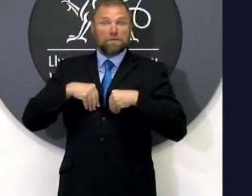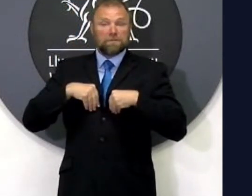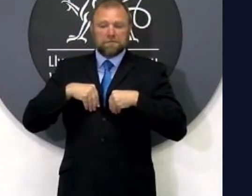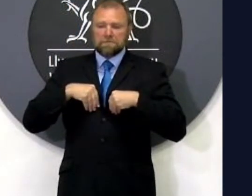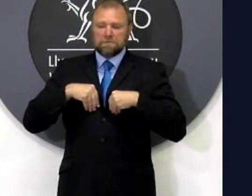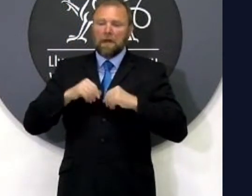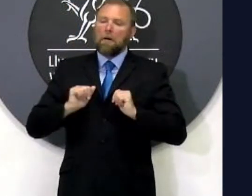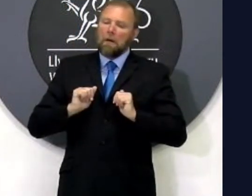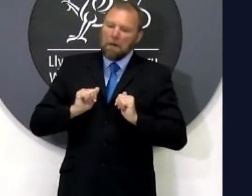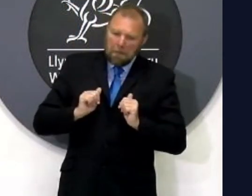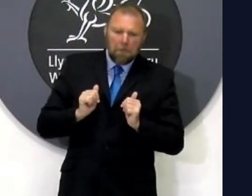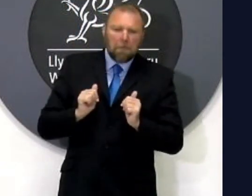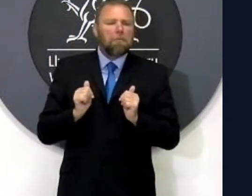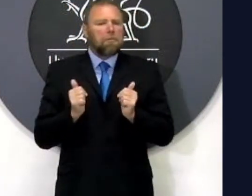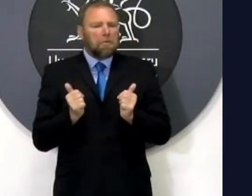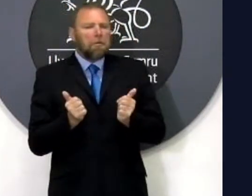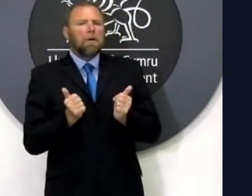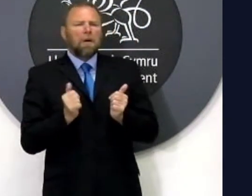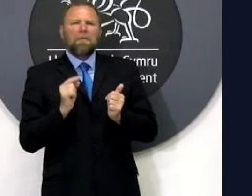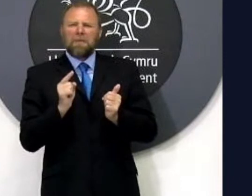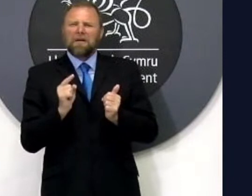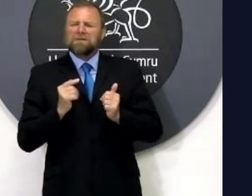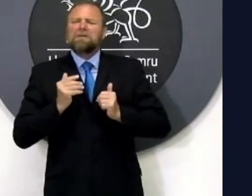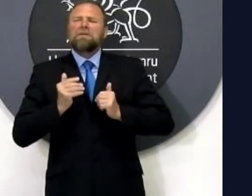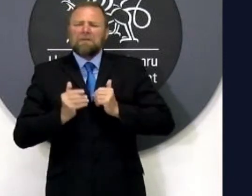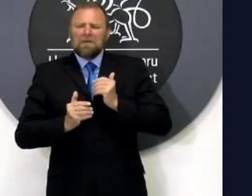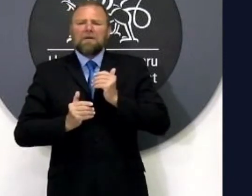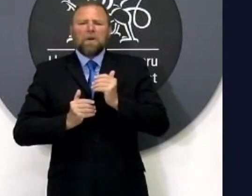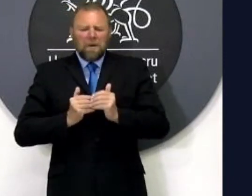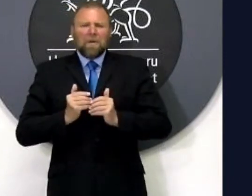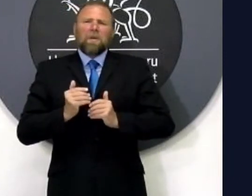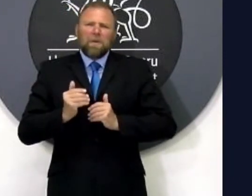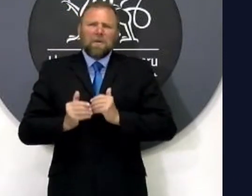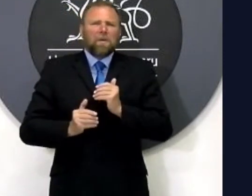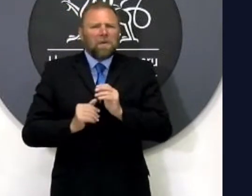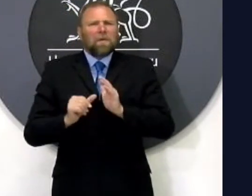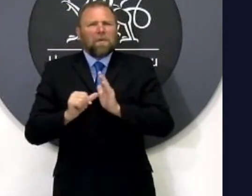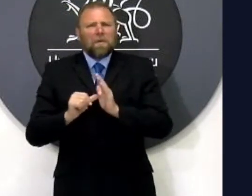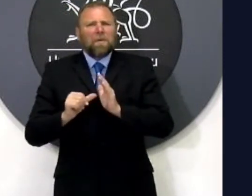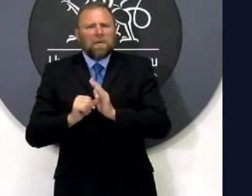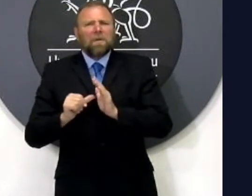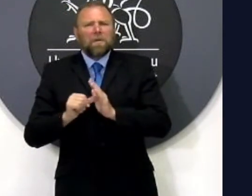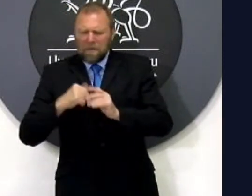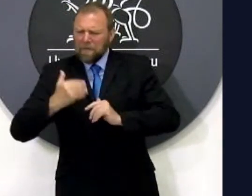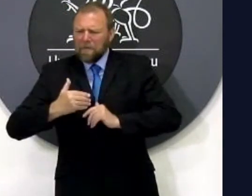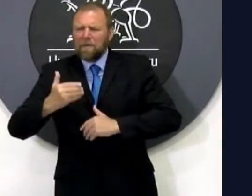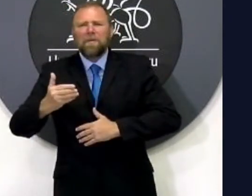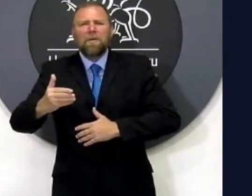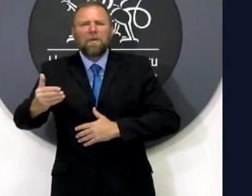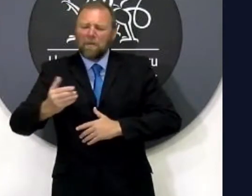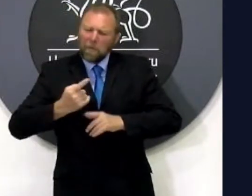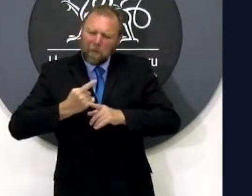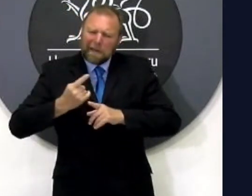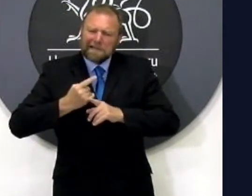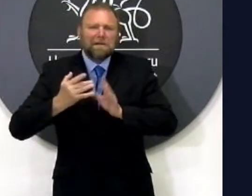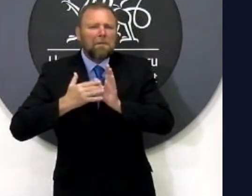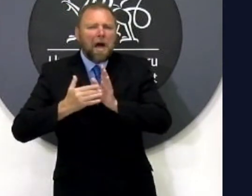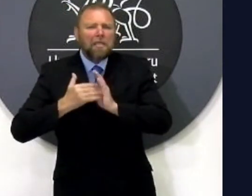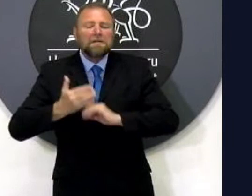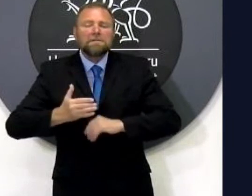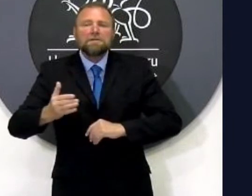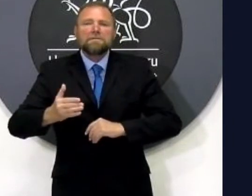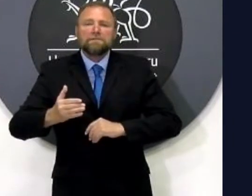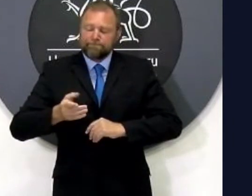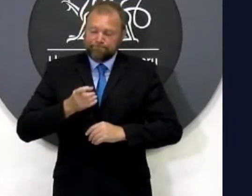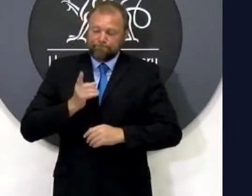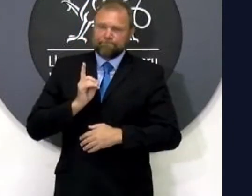suffer after effects for many weeks or even months. Those struggling will not be left without support. Long